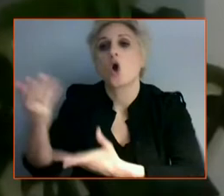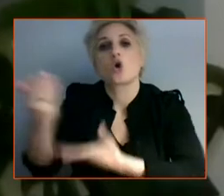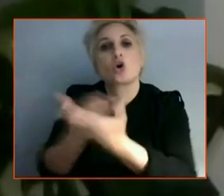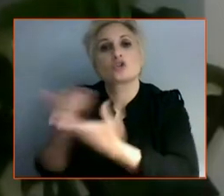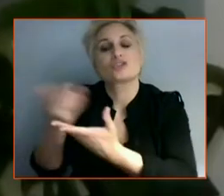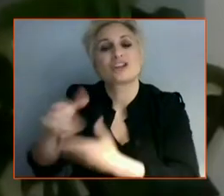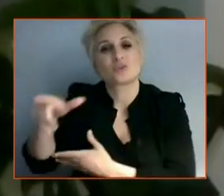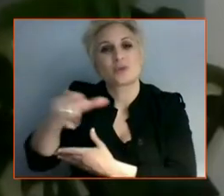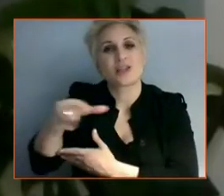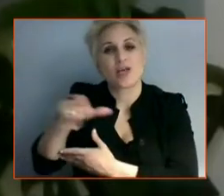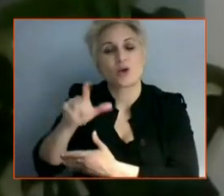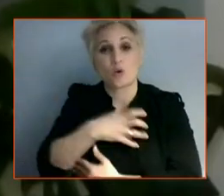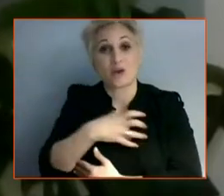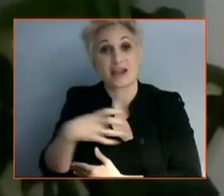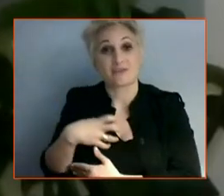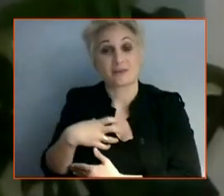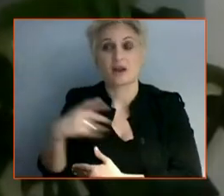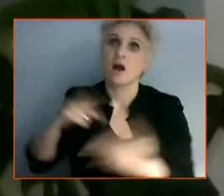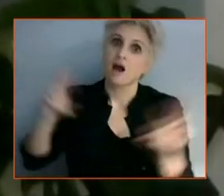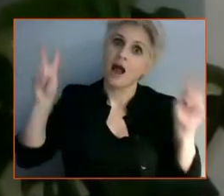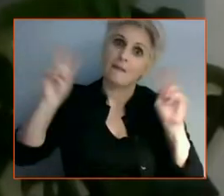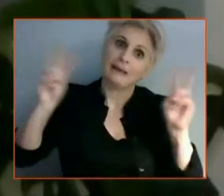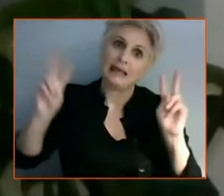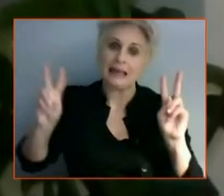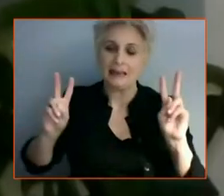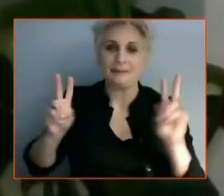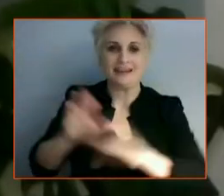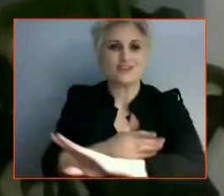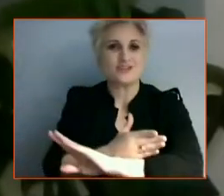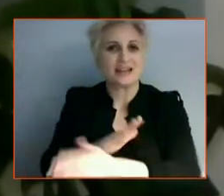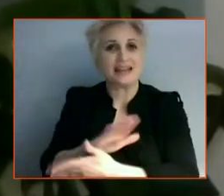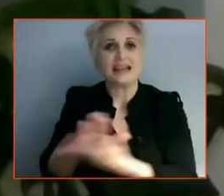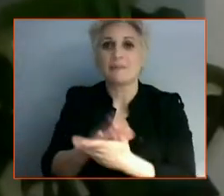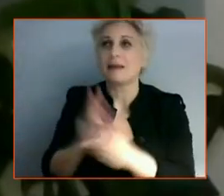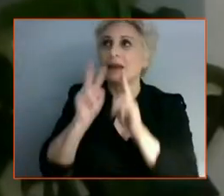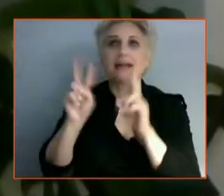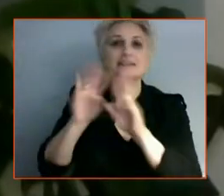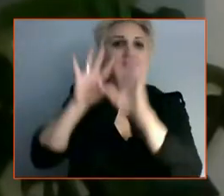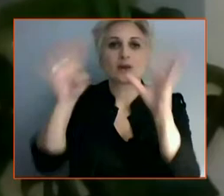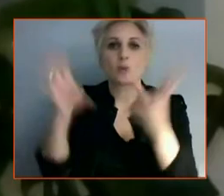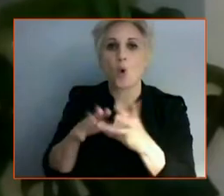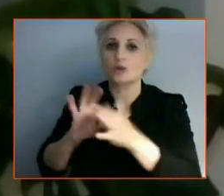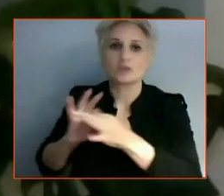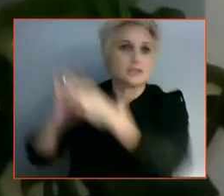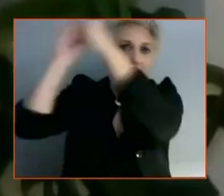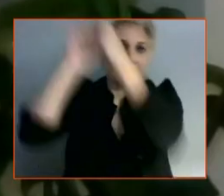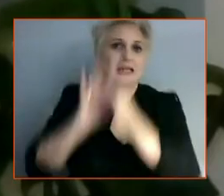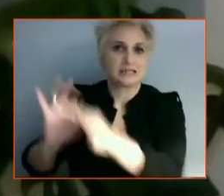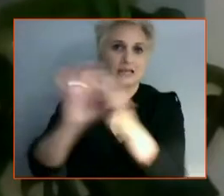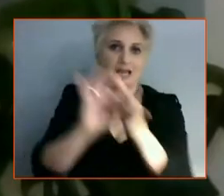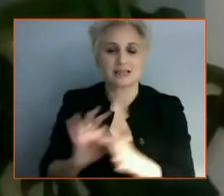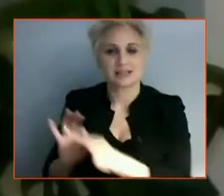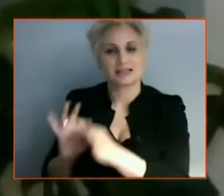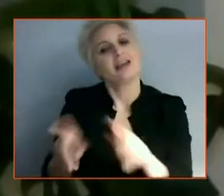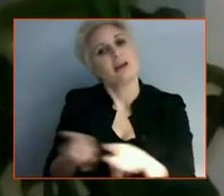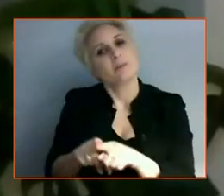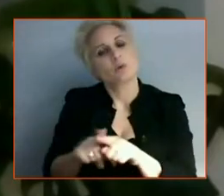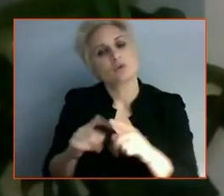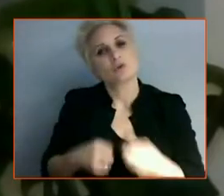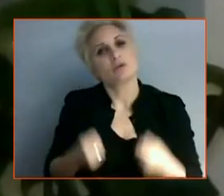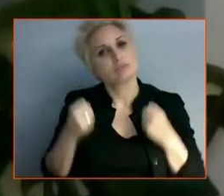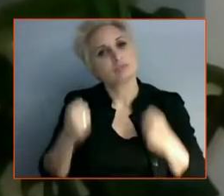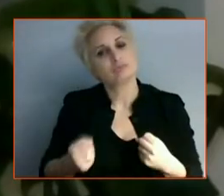I see everything as interconnected, but I am very staunchly of the view that the mahi that we